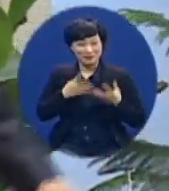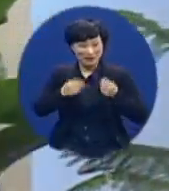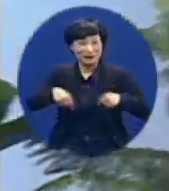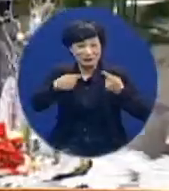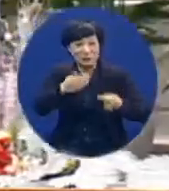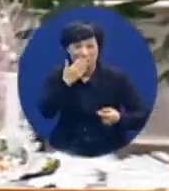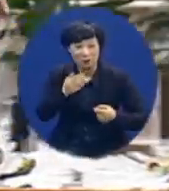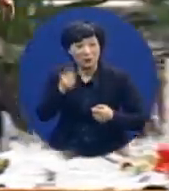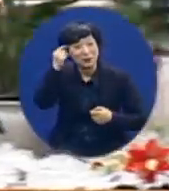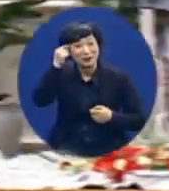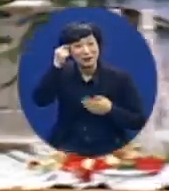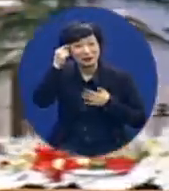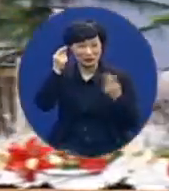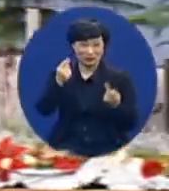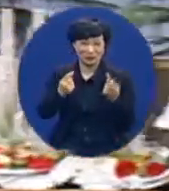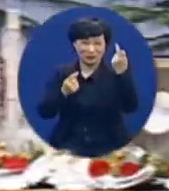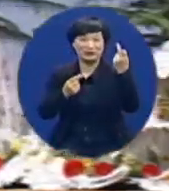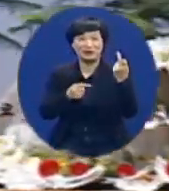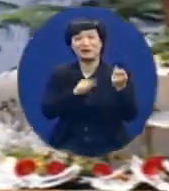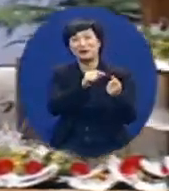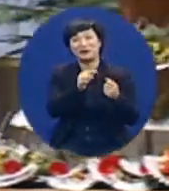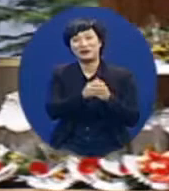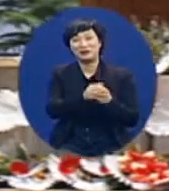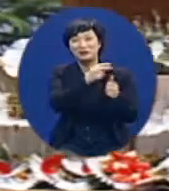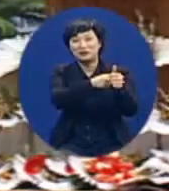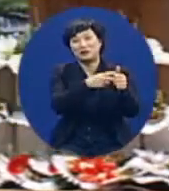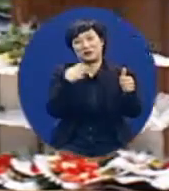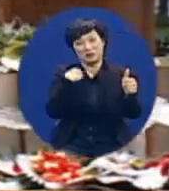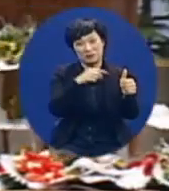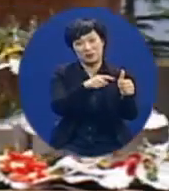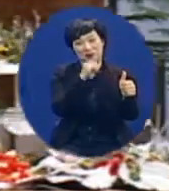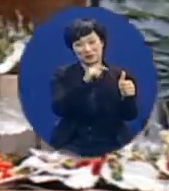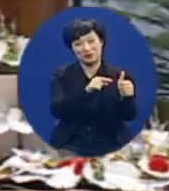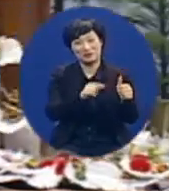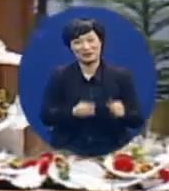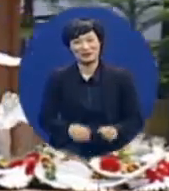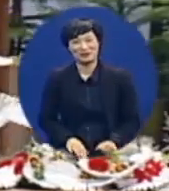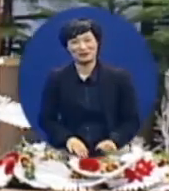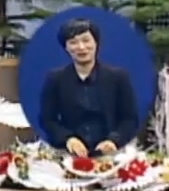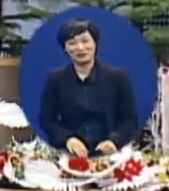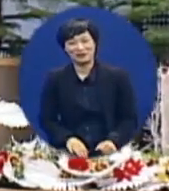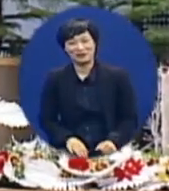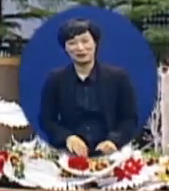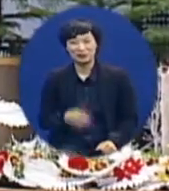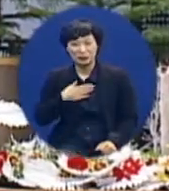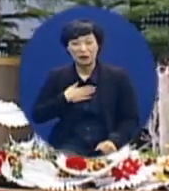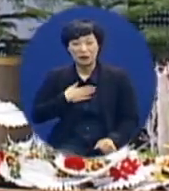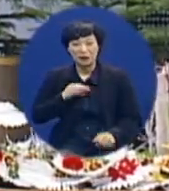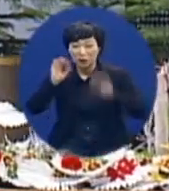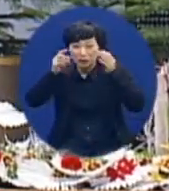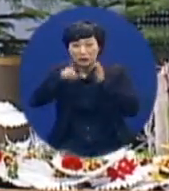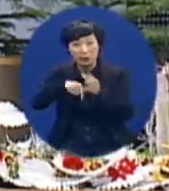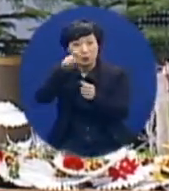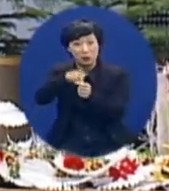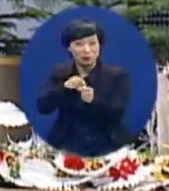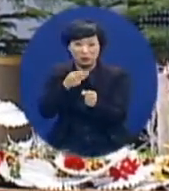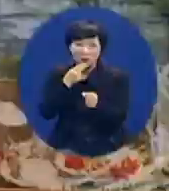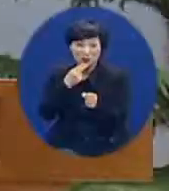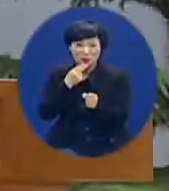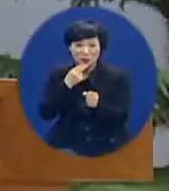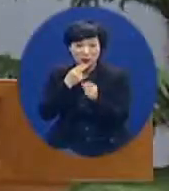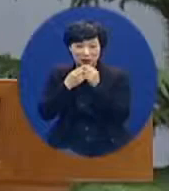because my older brother was a Sunday school teacher. It was thankful anyway. I had no